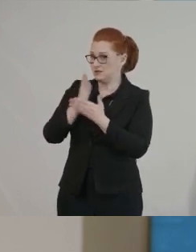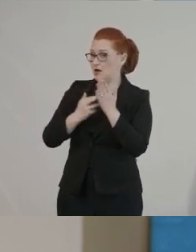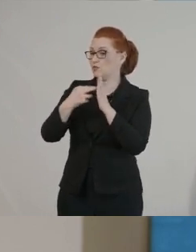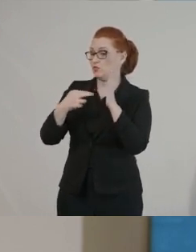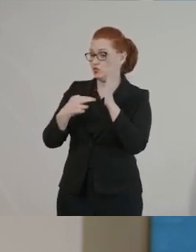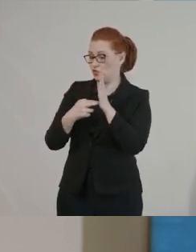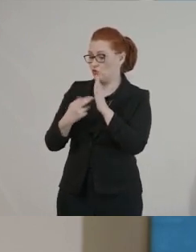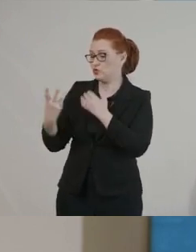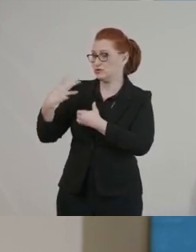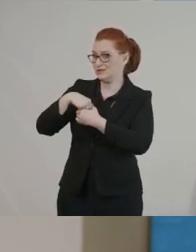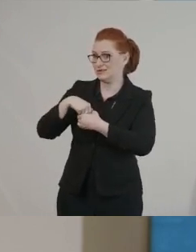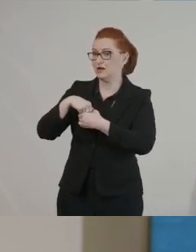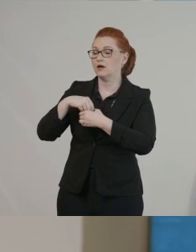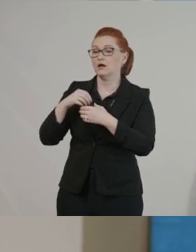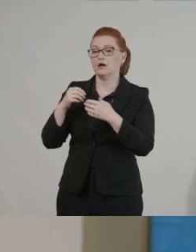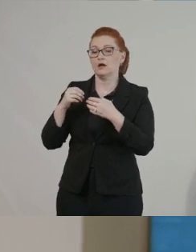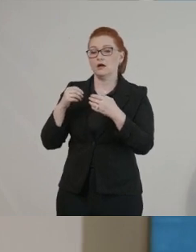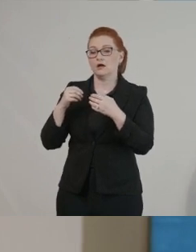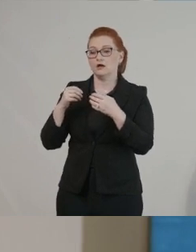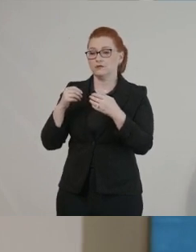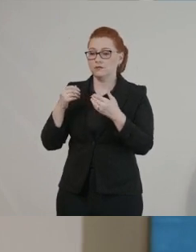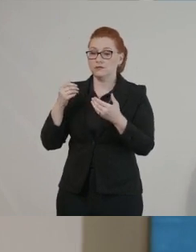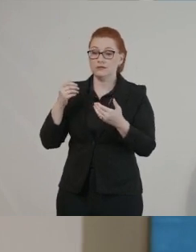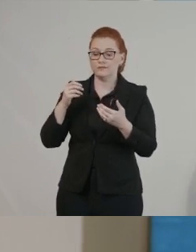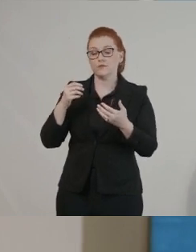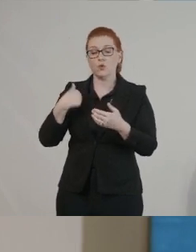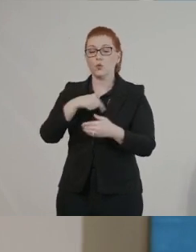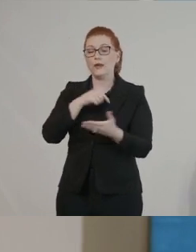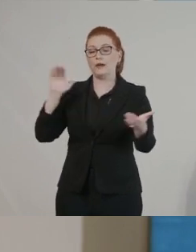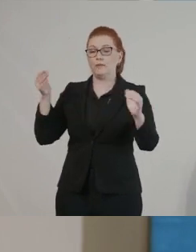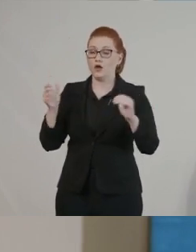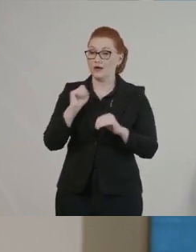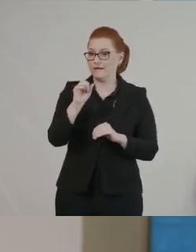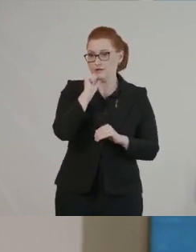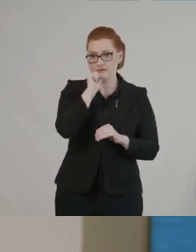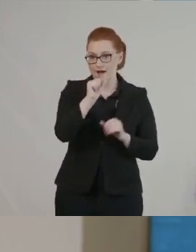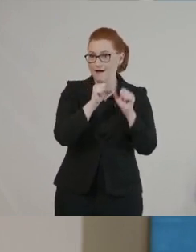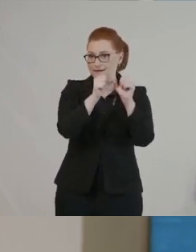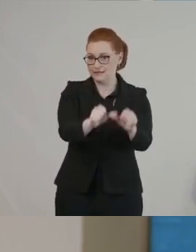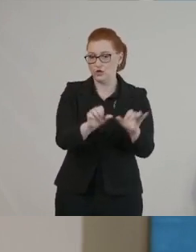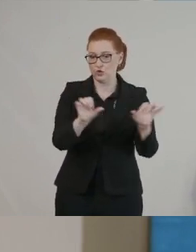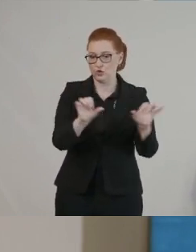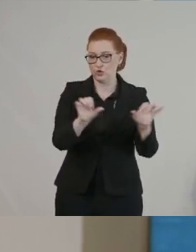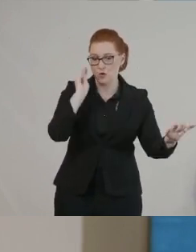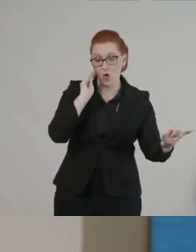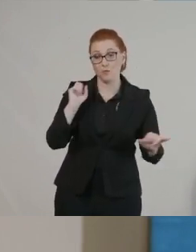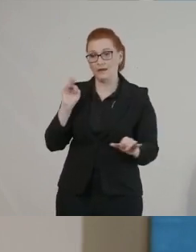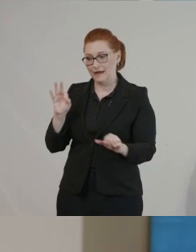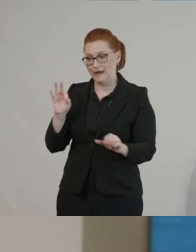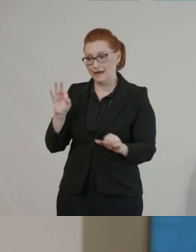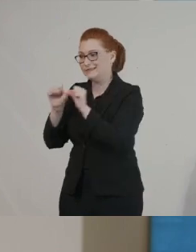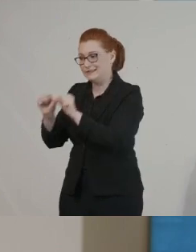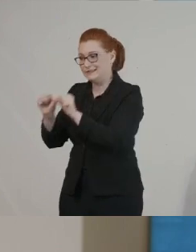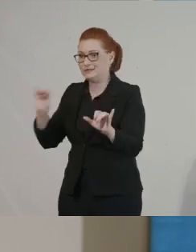not continuing mitigation. Some of them do take into mitigation, and then they've taken the midpoint of that as the May 22nd